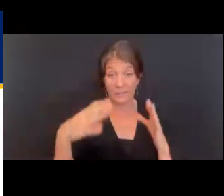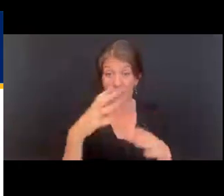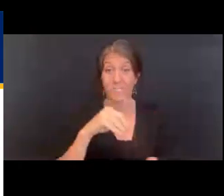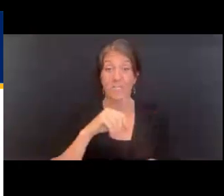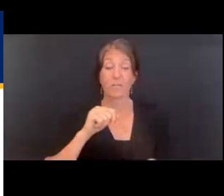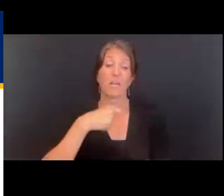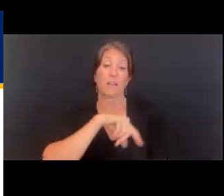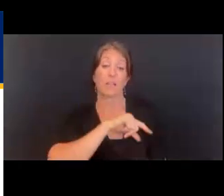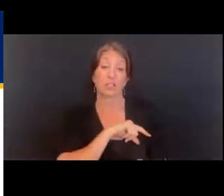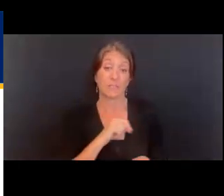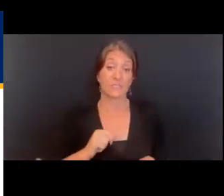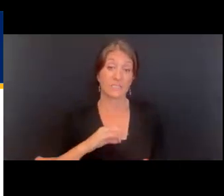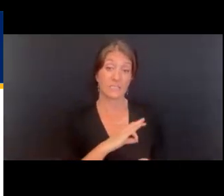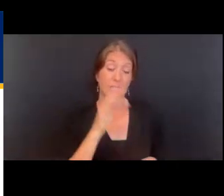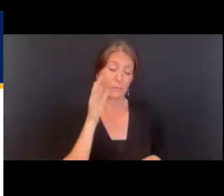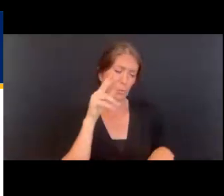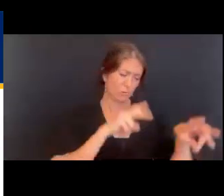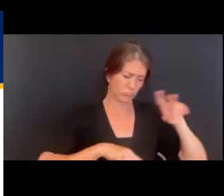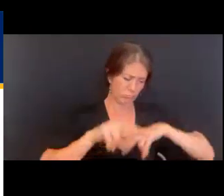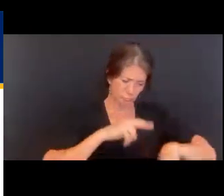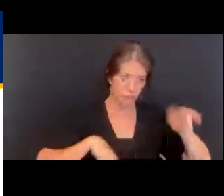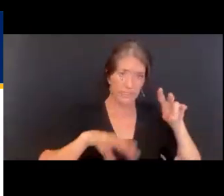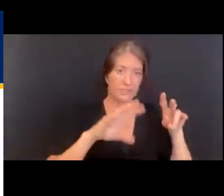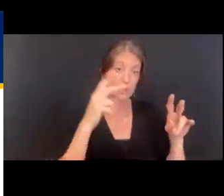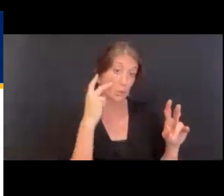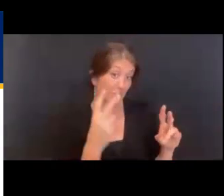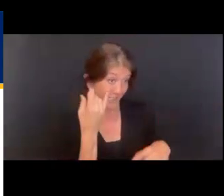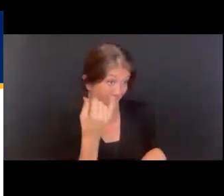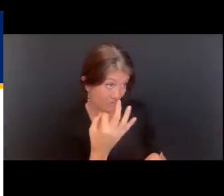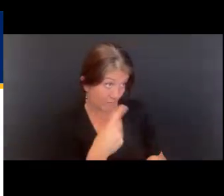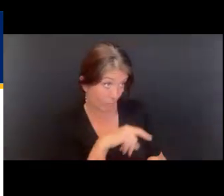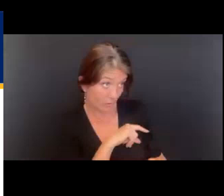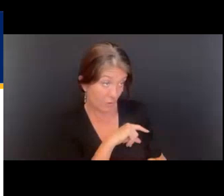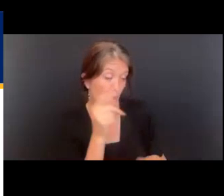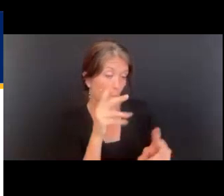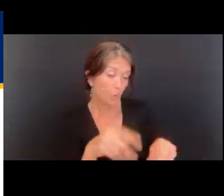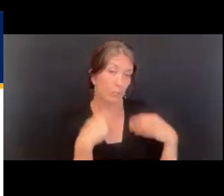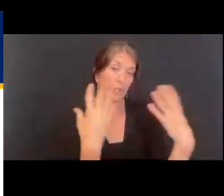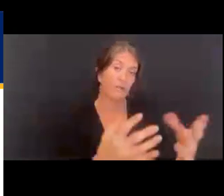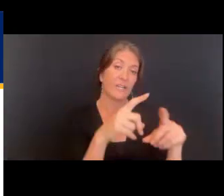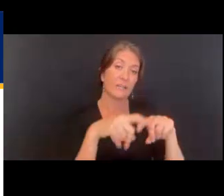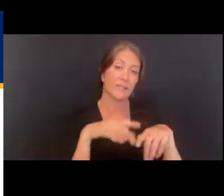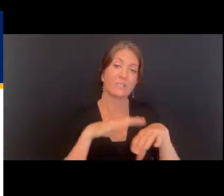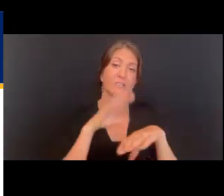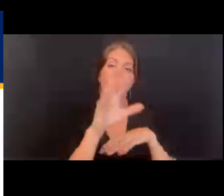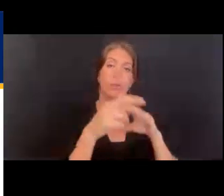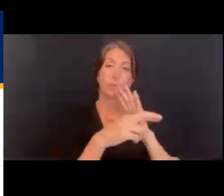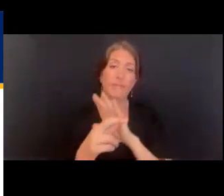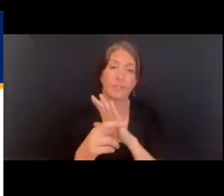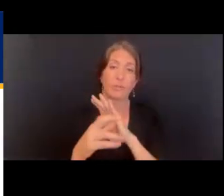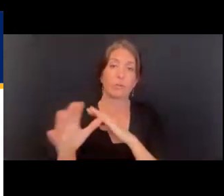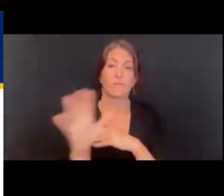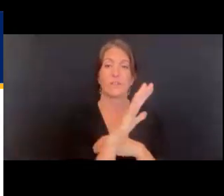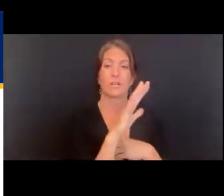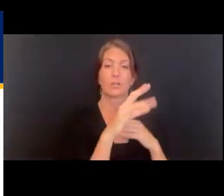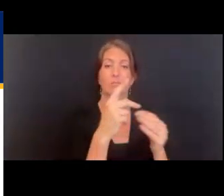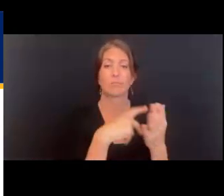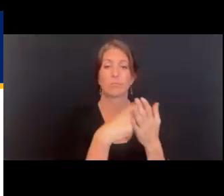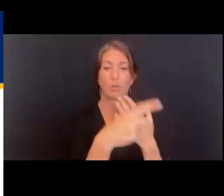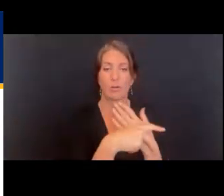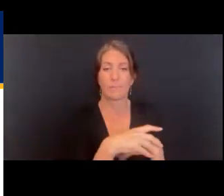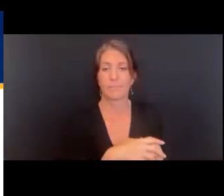functional eligibility. KDADS will provide that outcome based on the review of the program and functional eligibility that was done